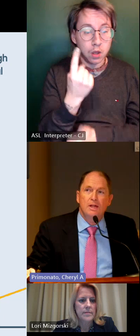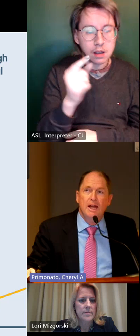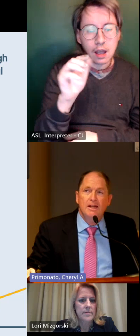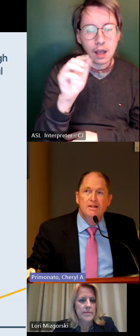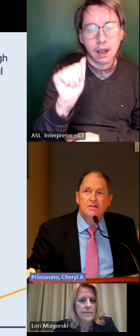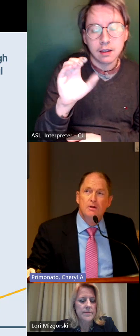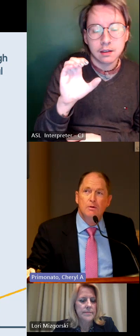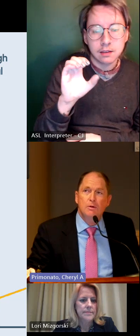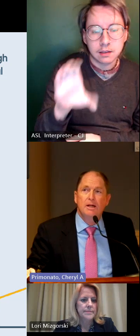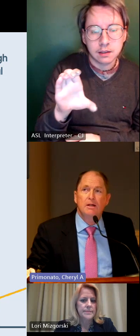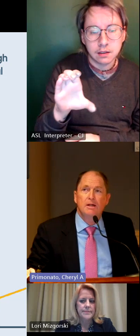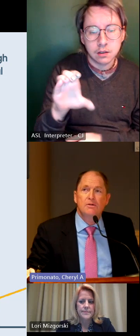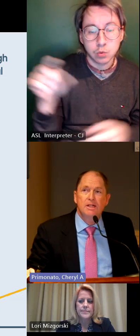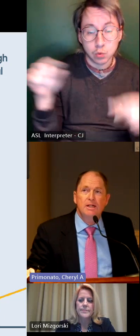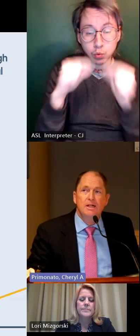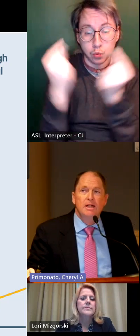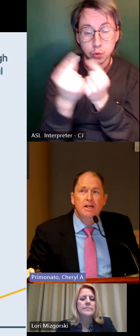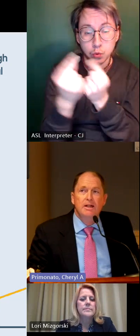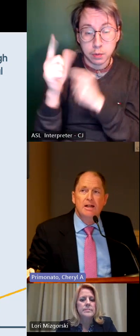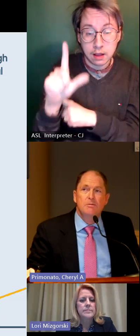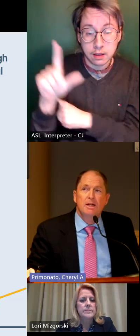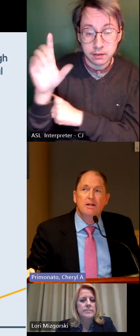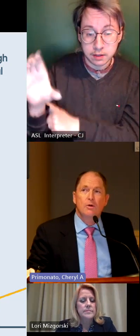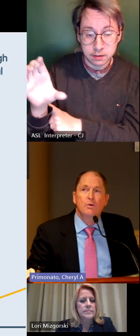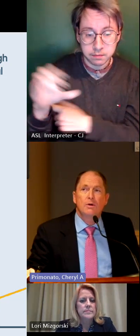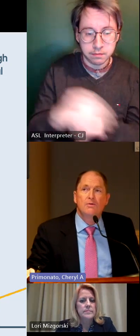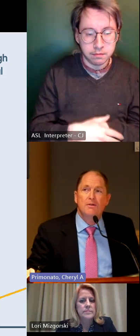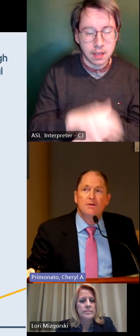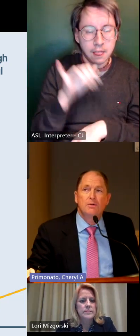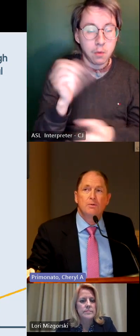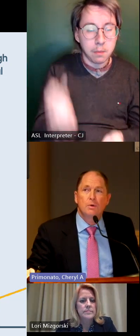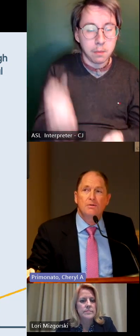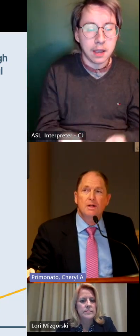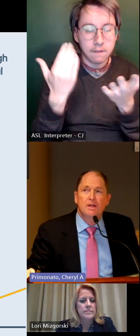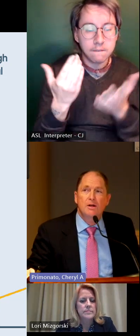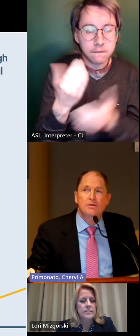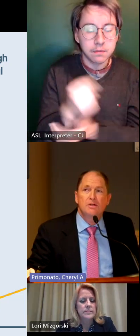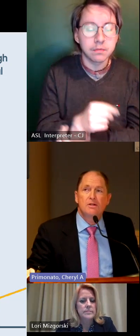awarded to the AEC Group LLC in an estimated total of